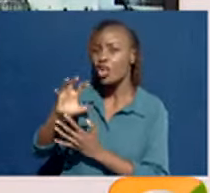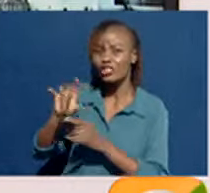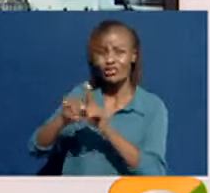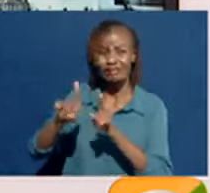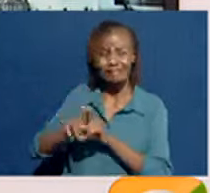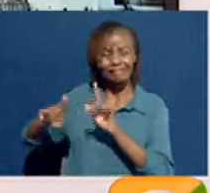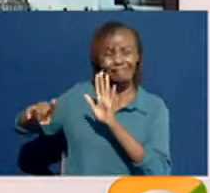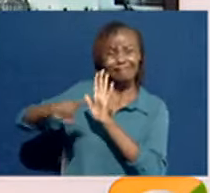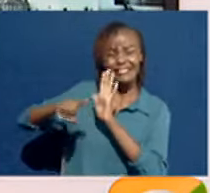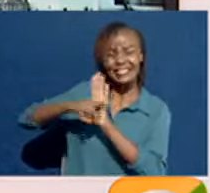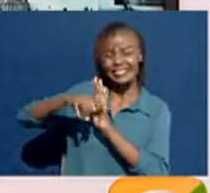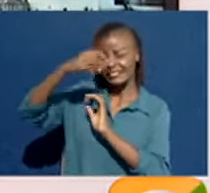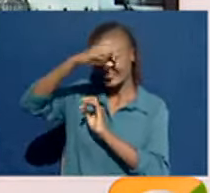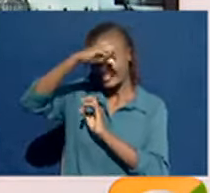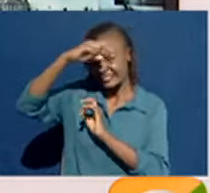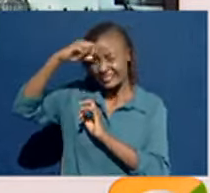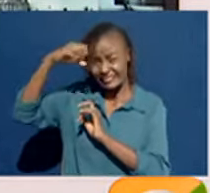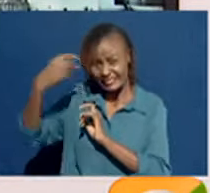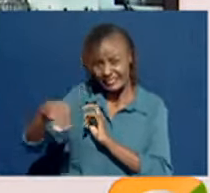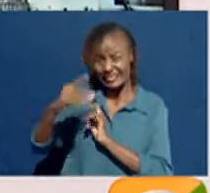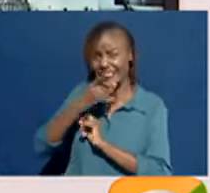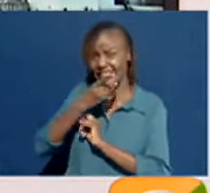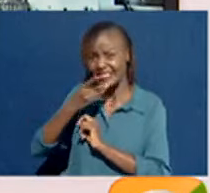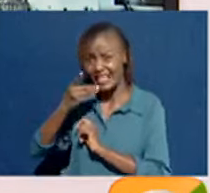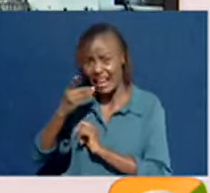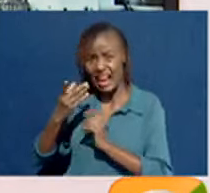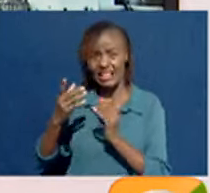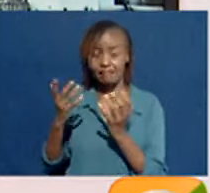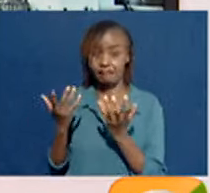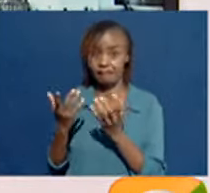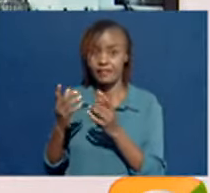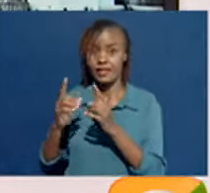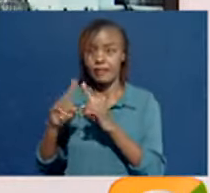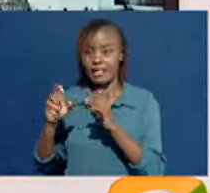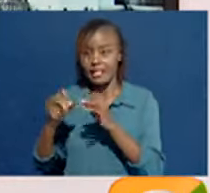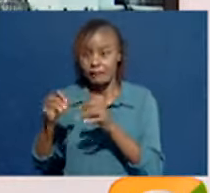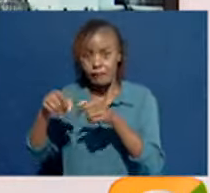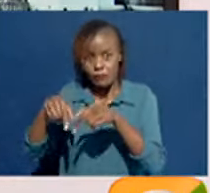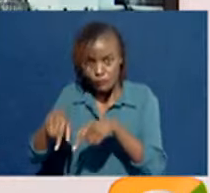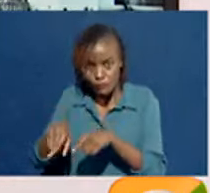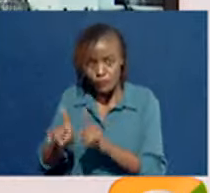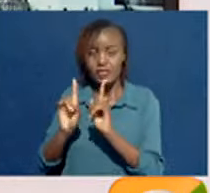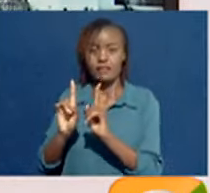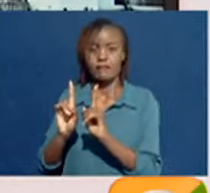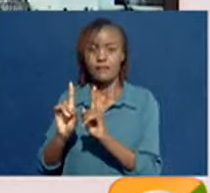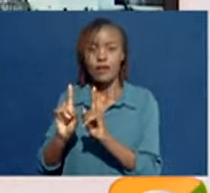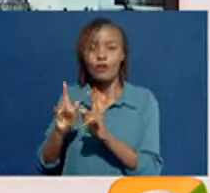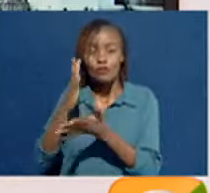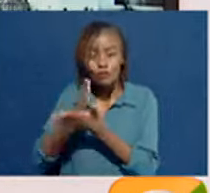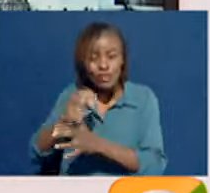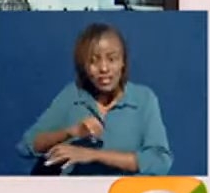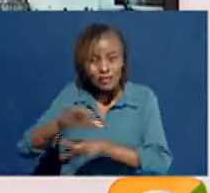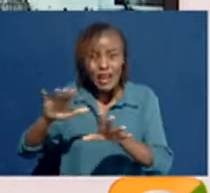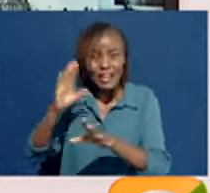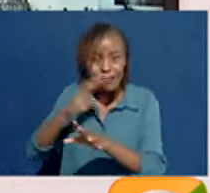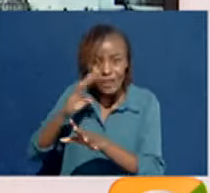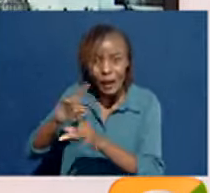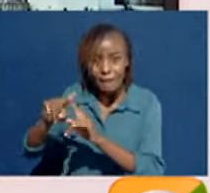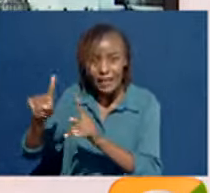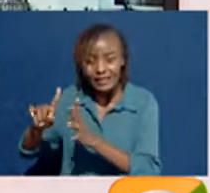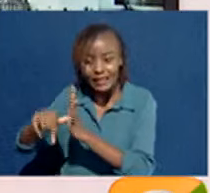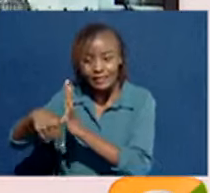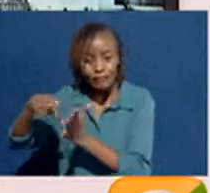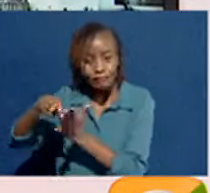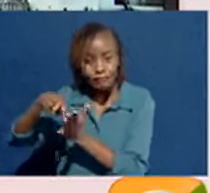all witnessed and experienced. But to offset your actions, you are paying someone who is working on removing